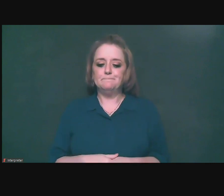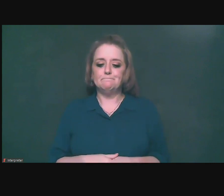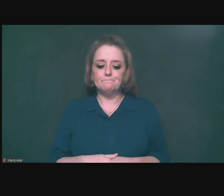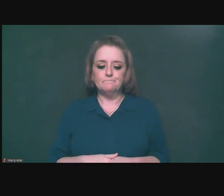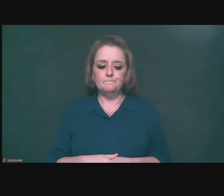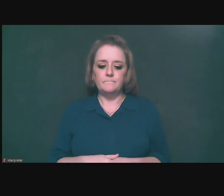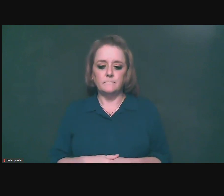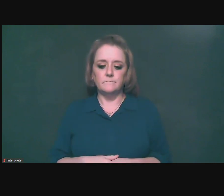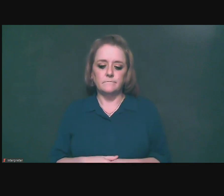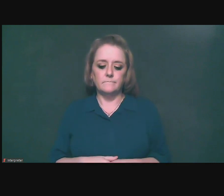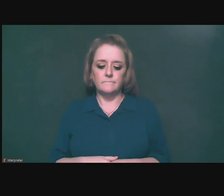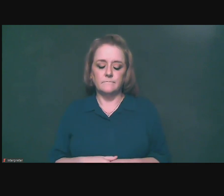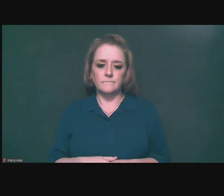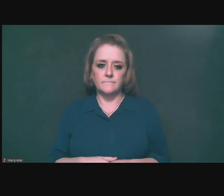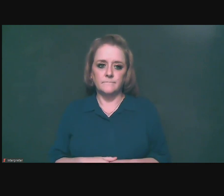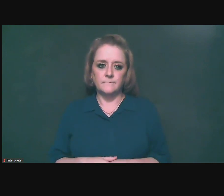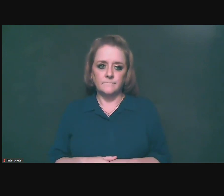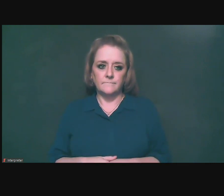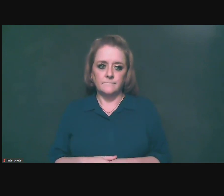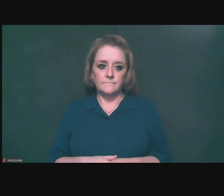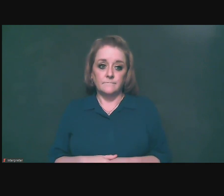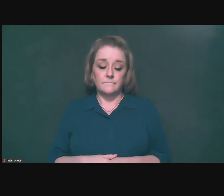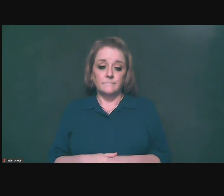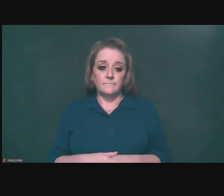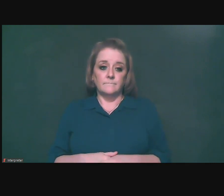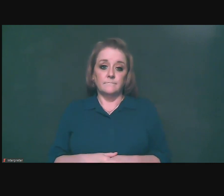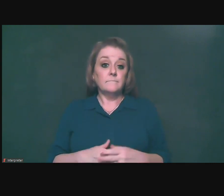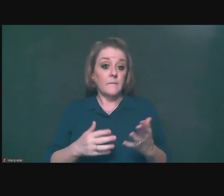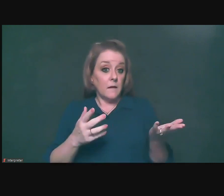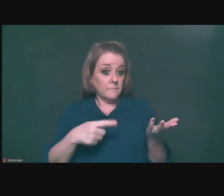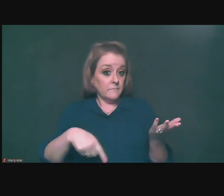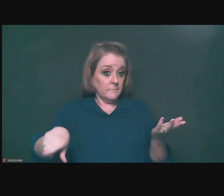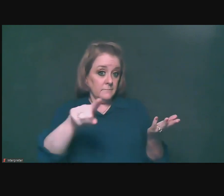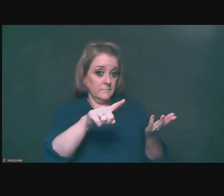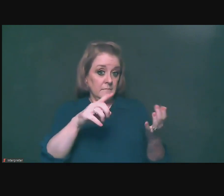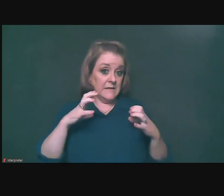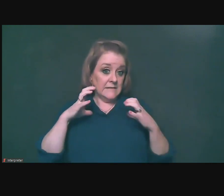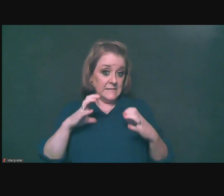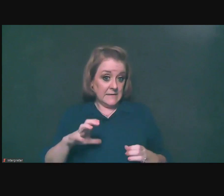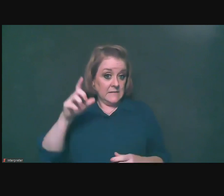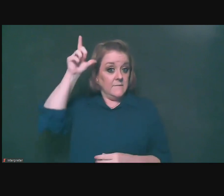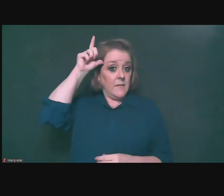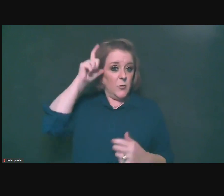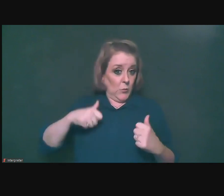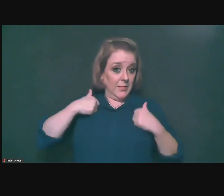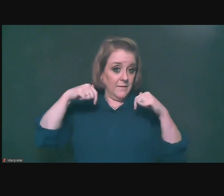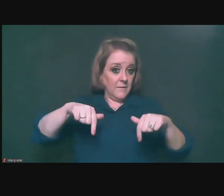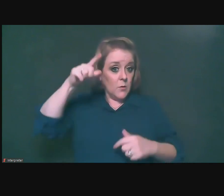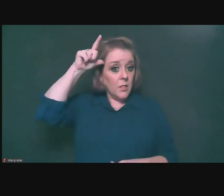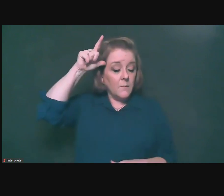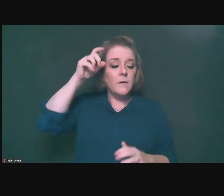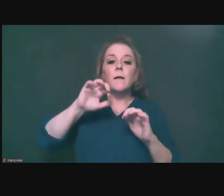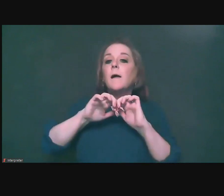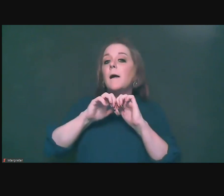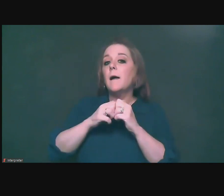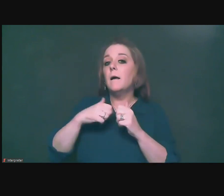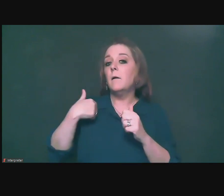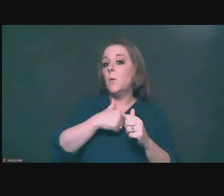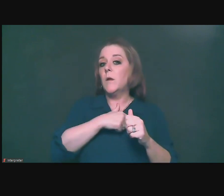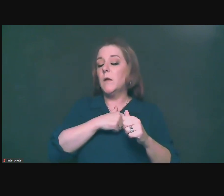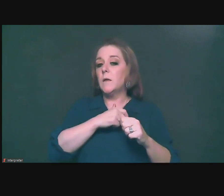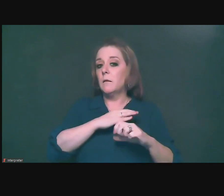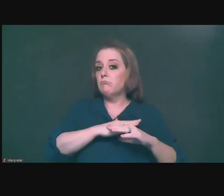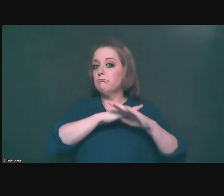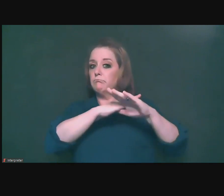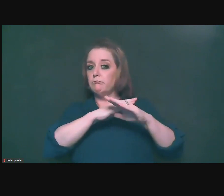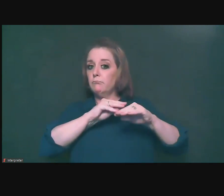thing about what we can do as citizens to help stop this COVID